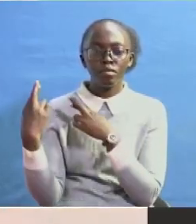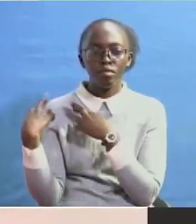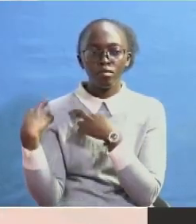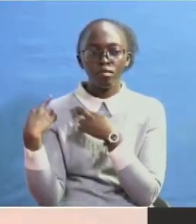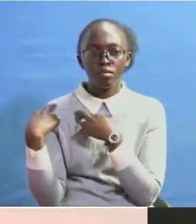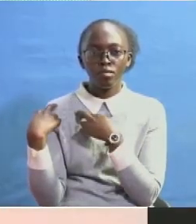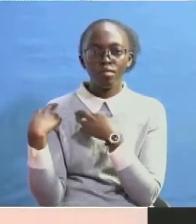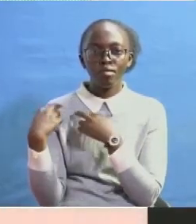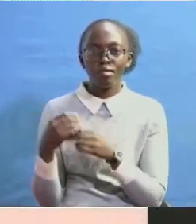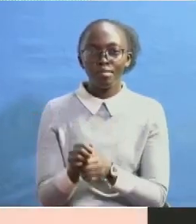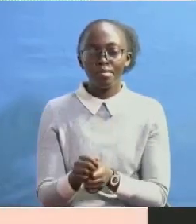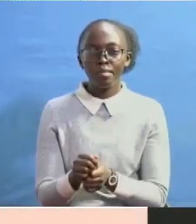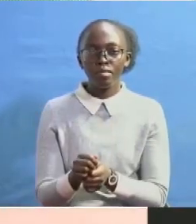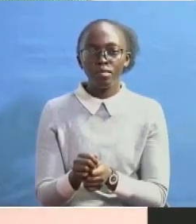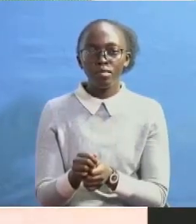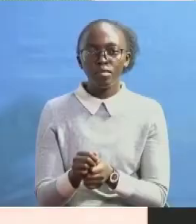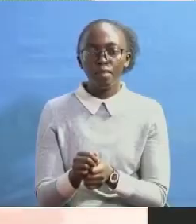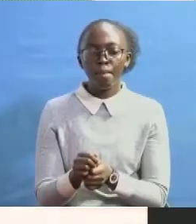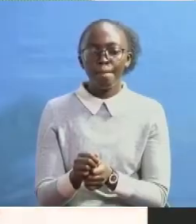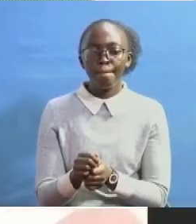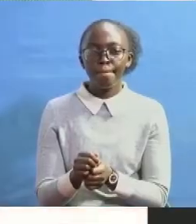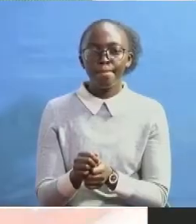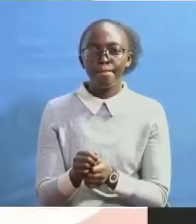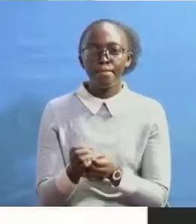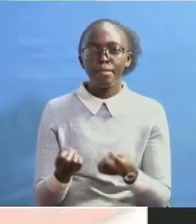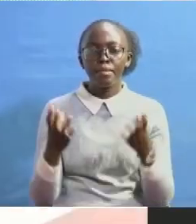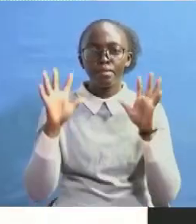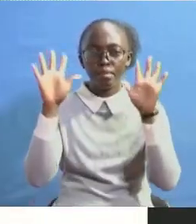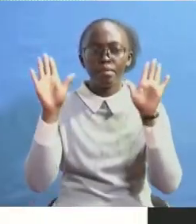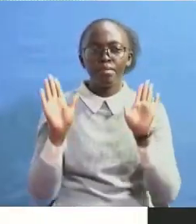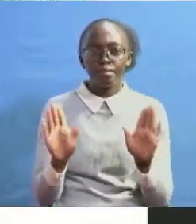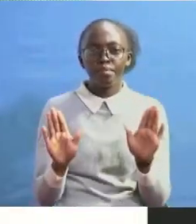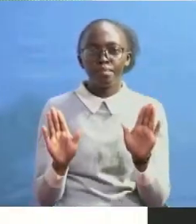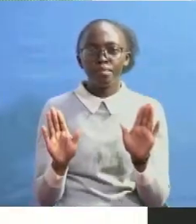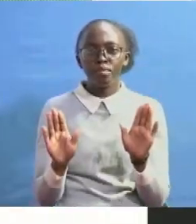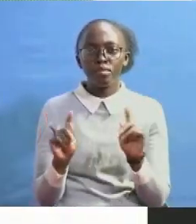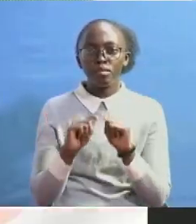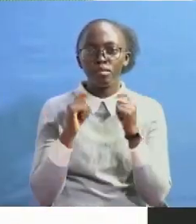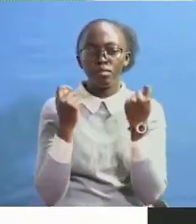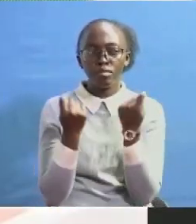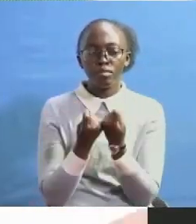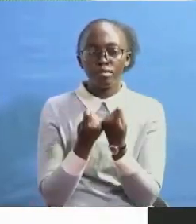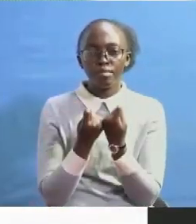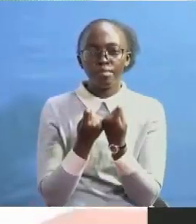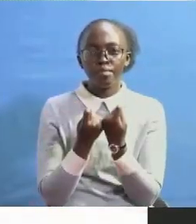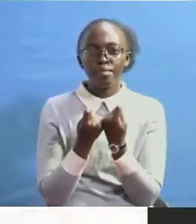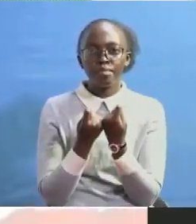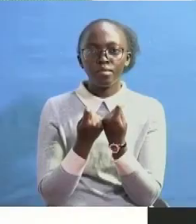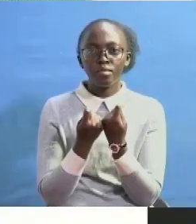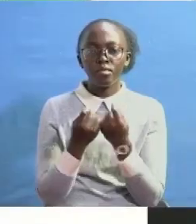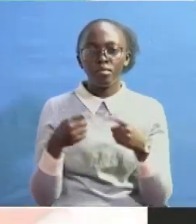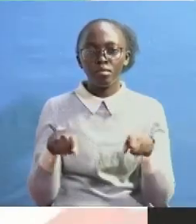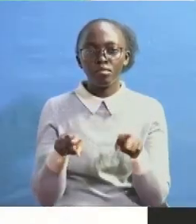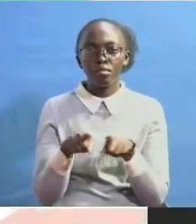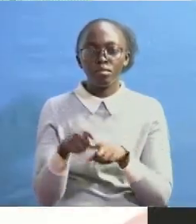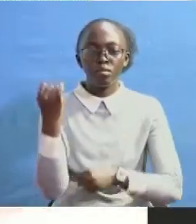regulatory authorities. The most critical team or institutions